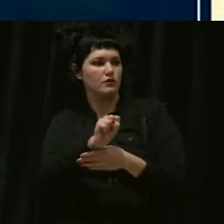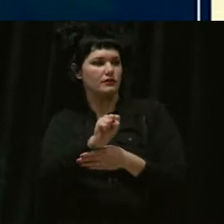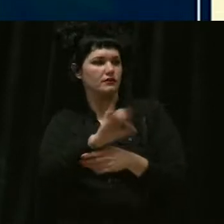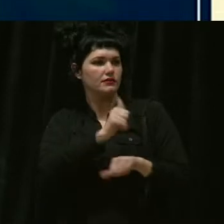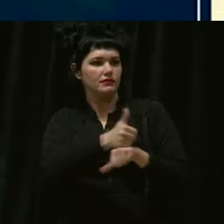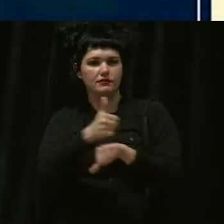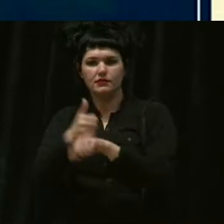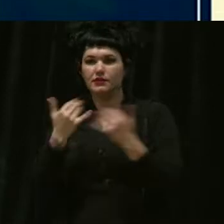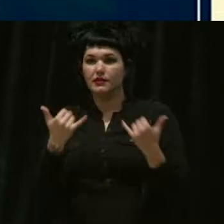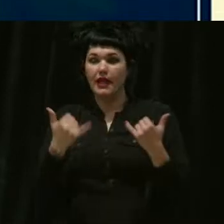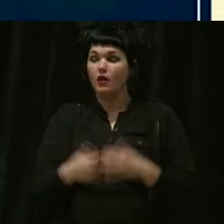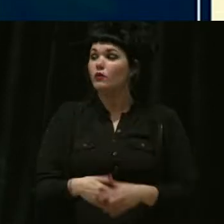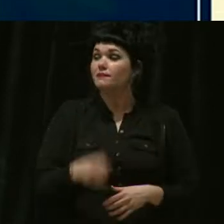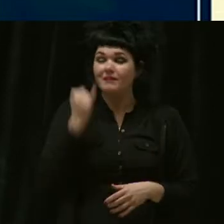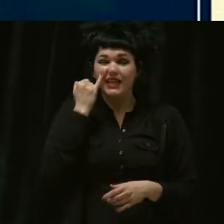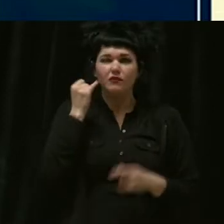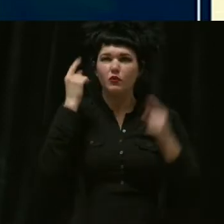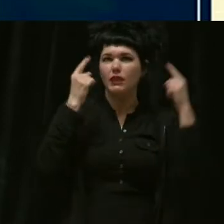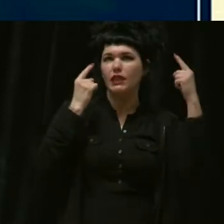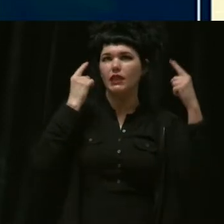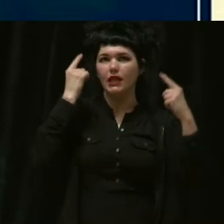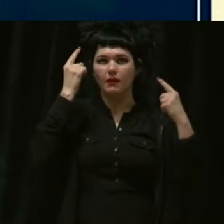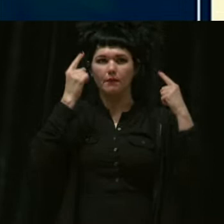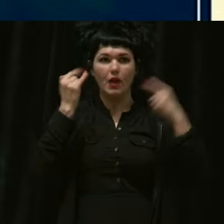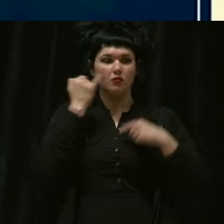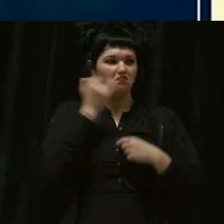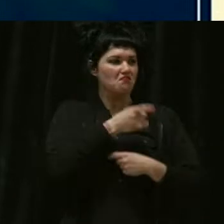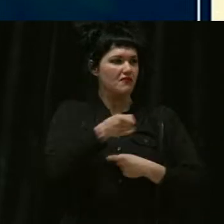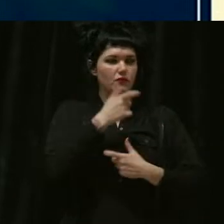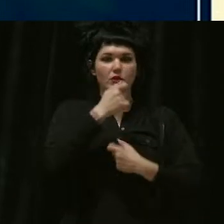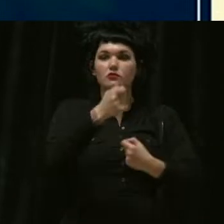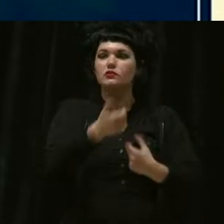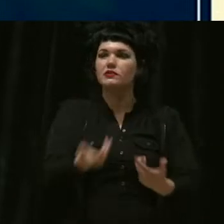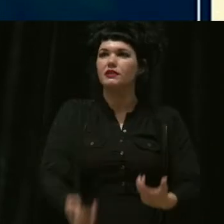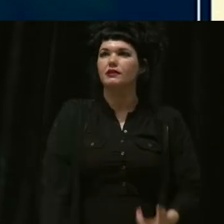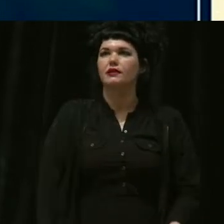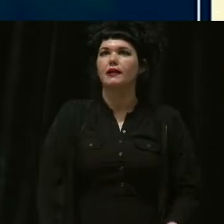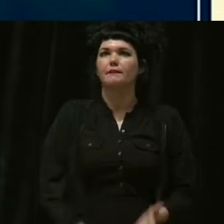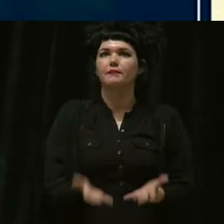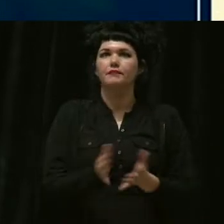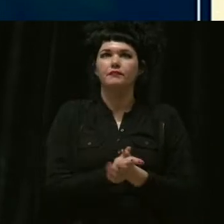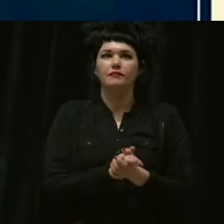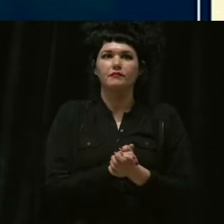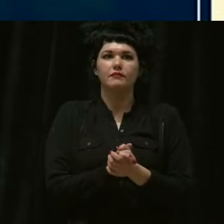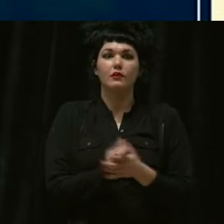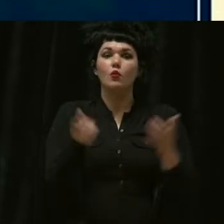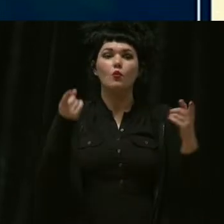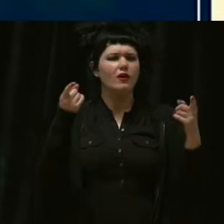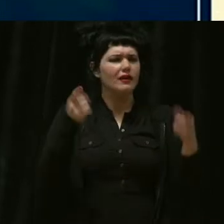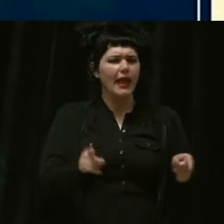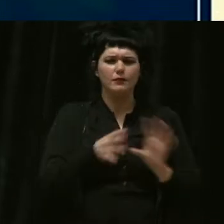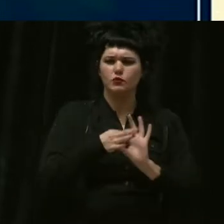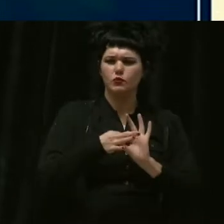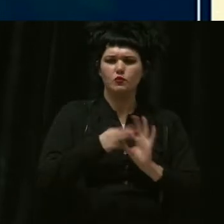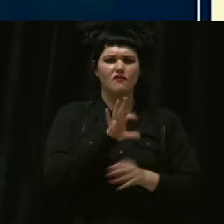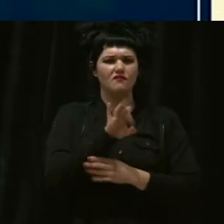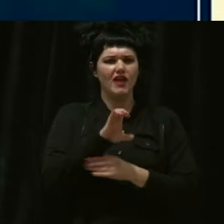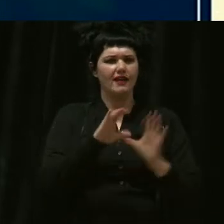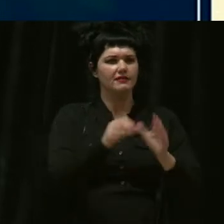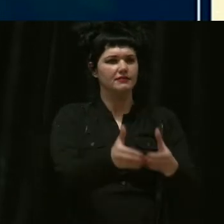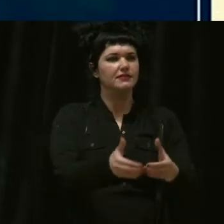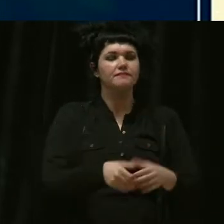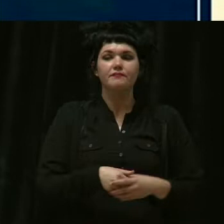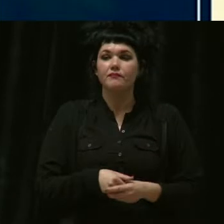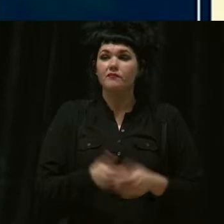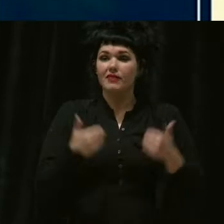if you think about that, for those of you who are interested in what happens with faculty, having